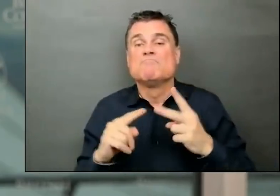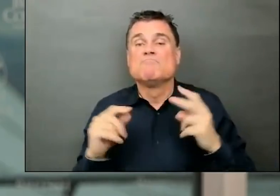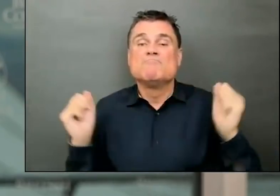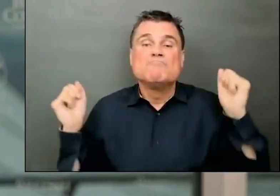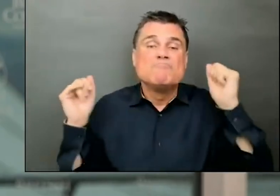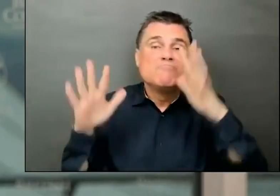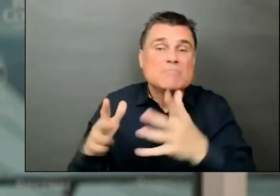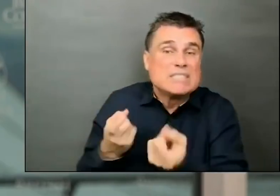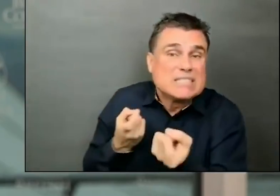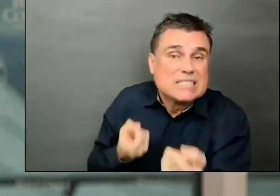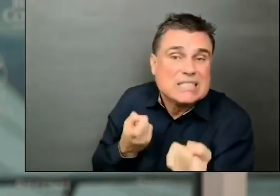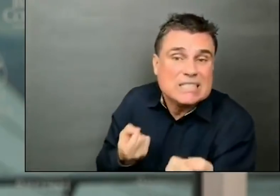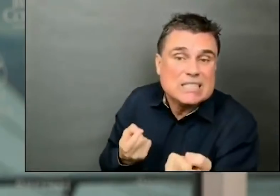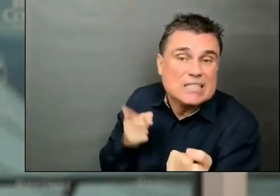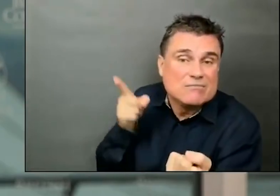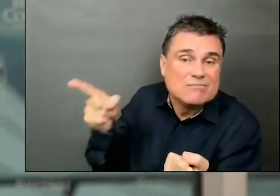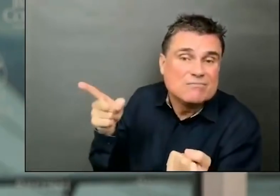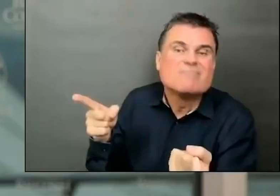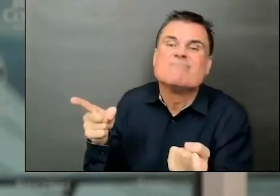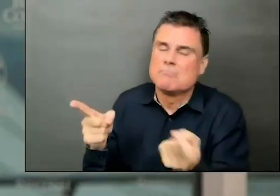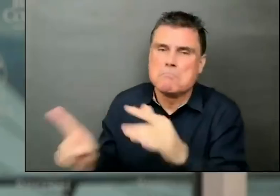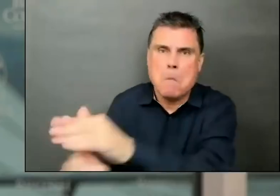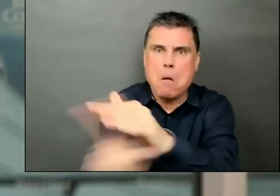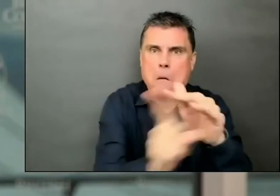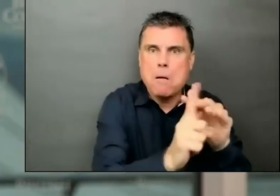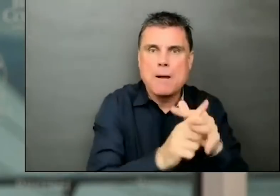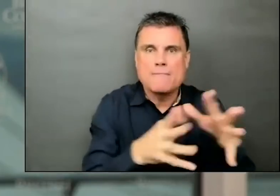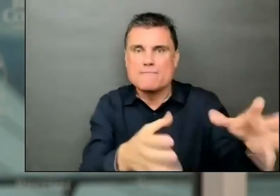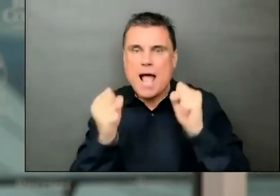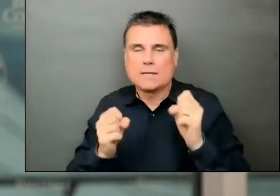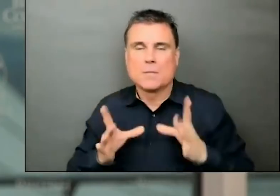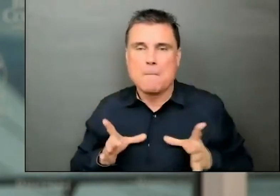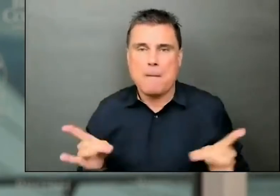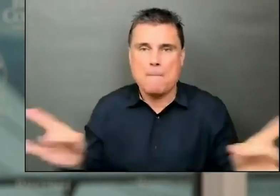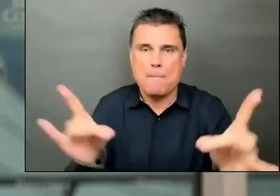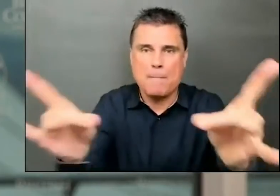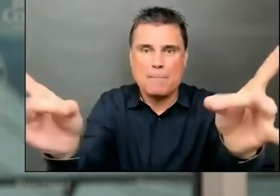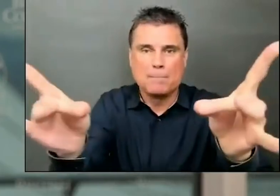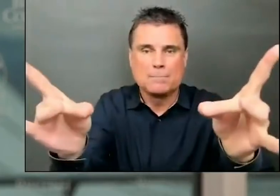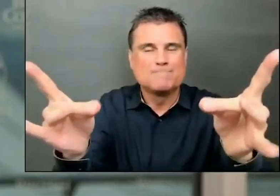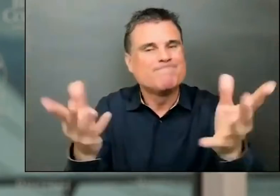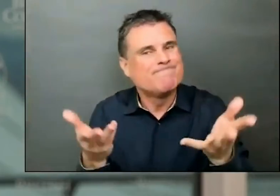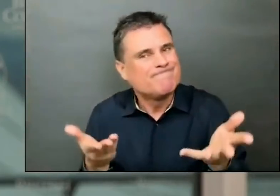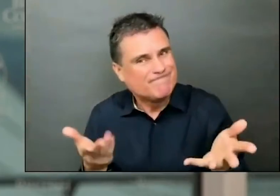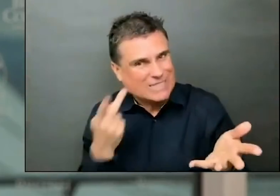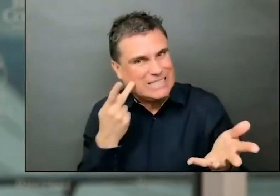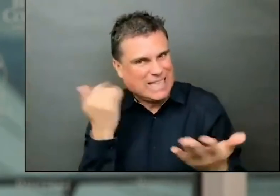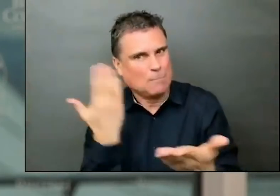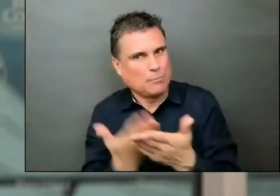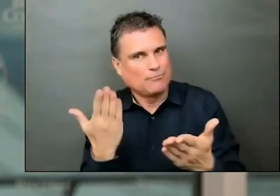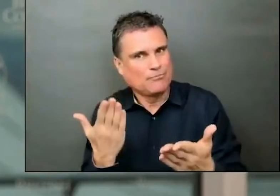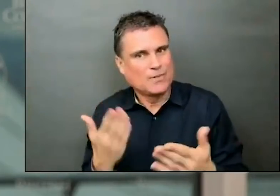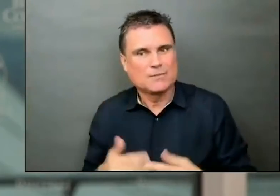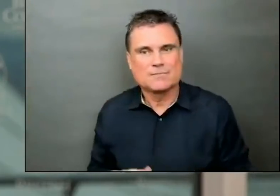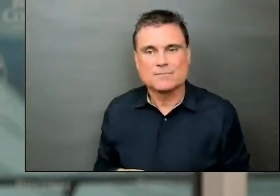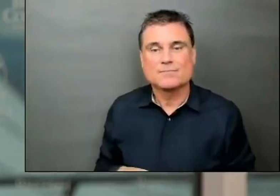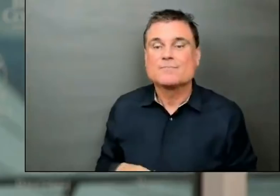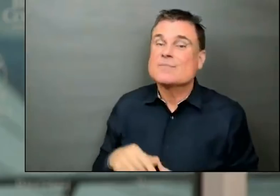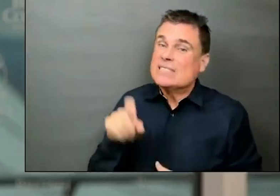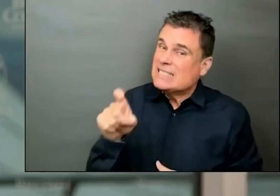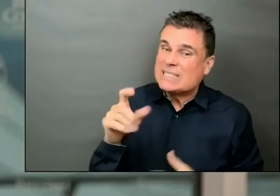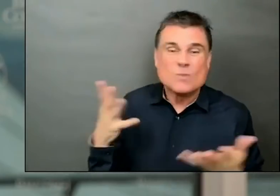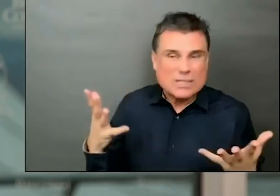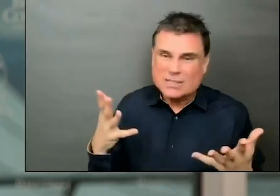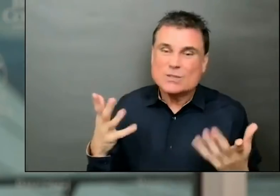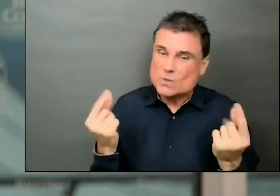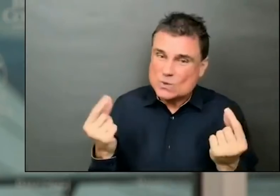hills and other places, have led to rapid transmission in some communities. We want and need a smooth,